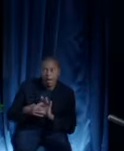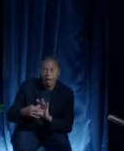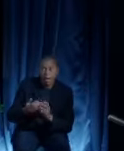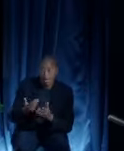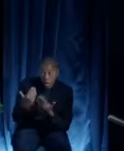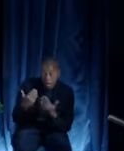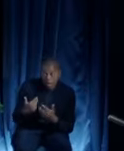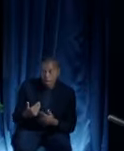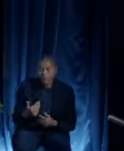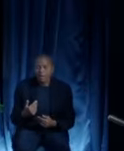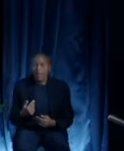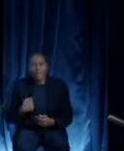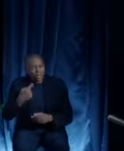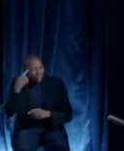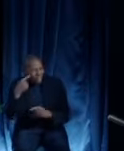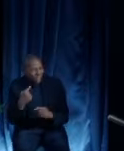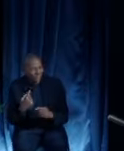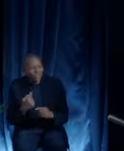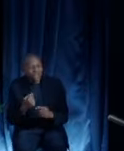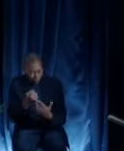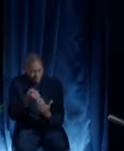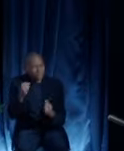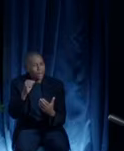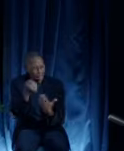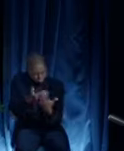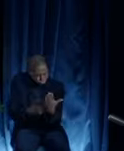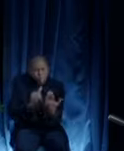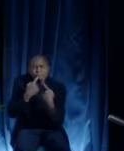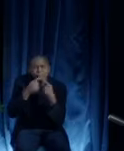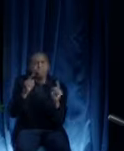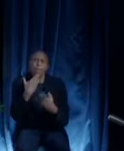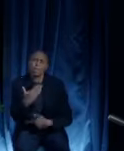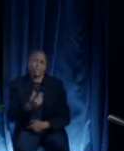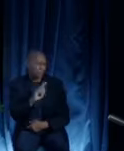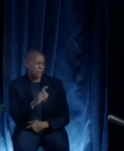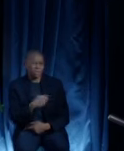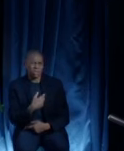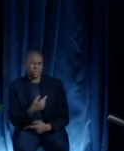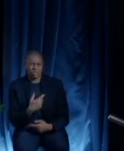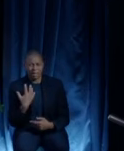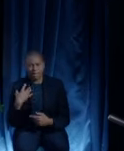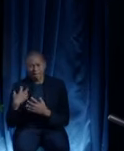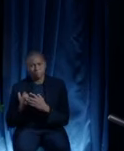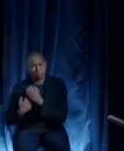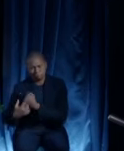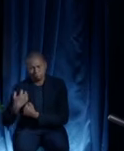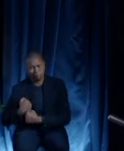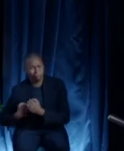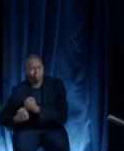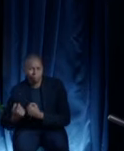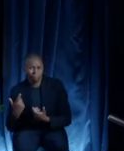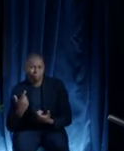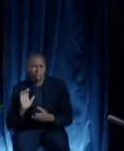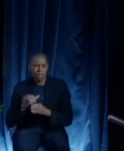saying, get rid of the hangers-on. And I was like, that's the first time you don't expect these terms. Oh, that's an enduring theme. Yeah. Even in